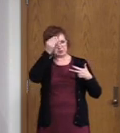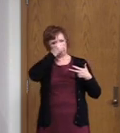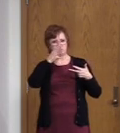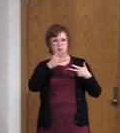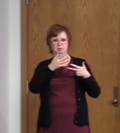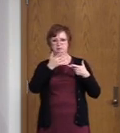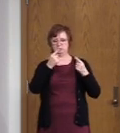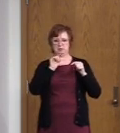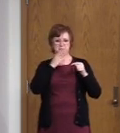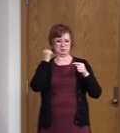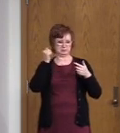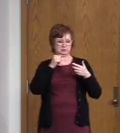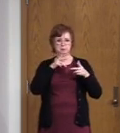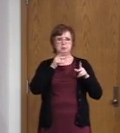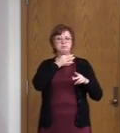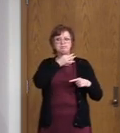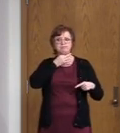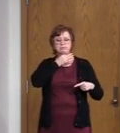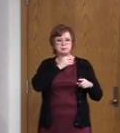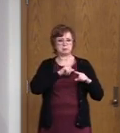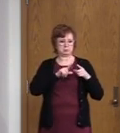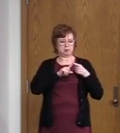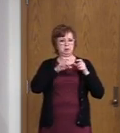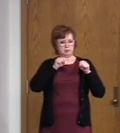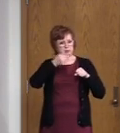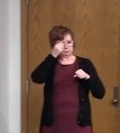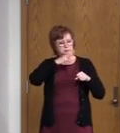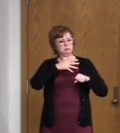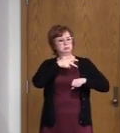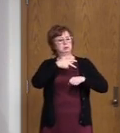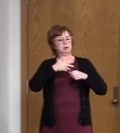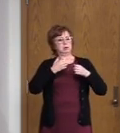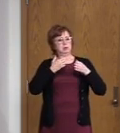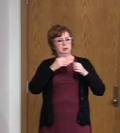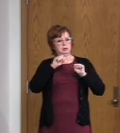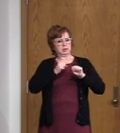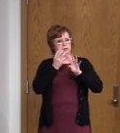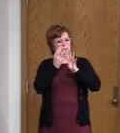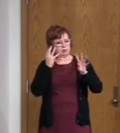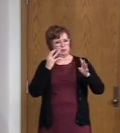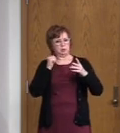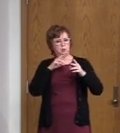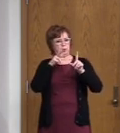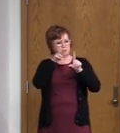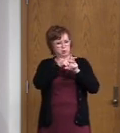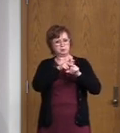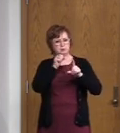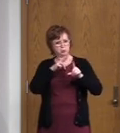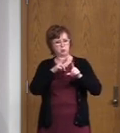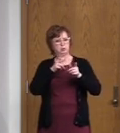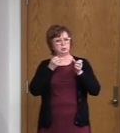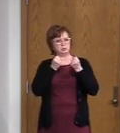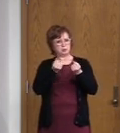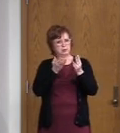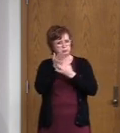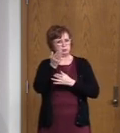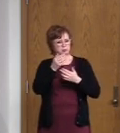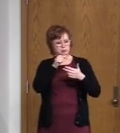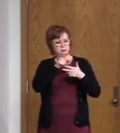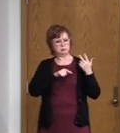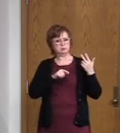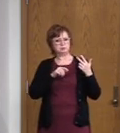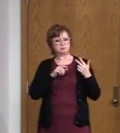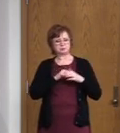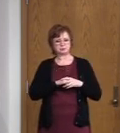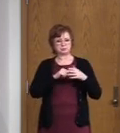clinics, the drive-thrus, and the also the mobile clinics? We're going to tell them how that they can do this.